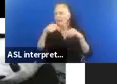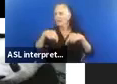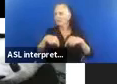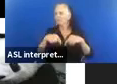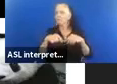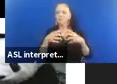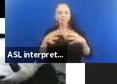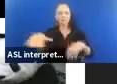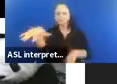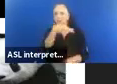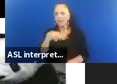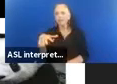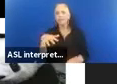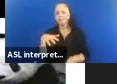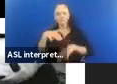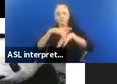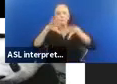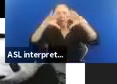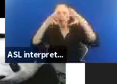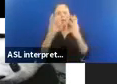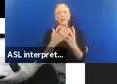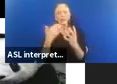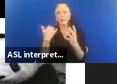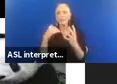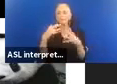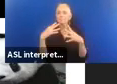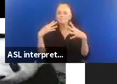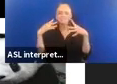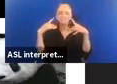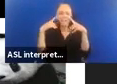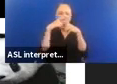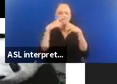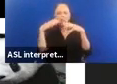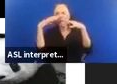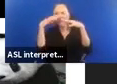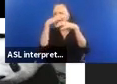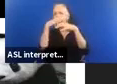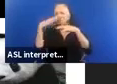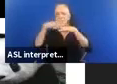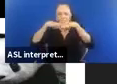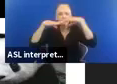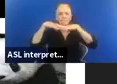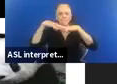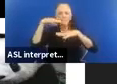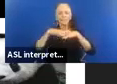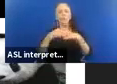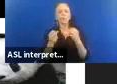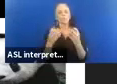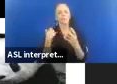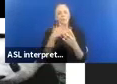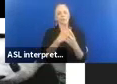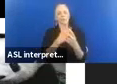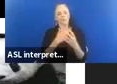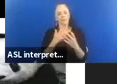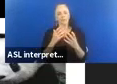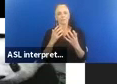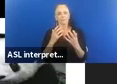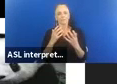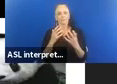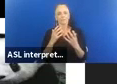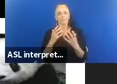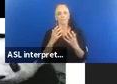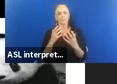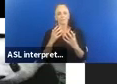we're on. A lot of us tend to rush towards strategy, and we're hoping that this